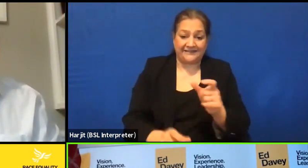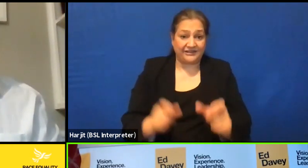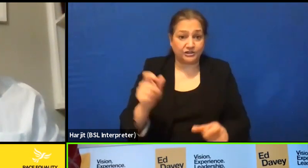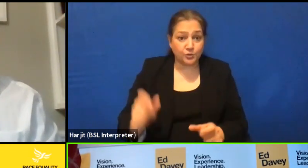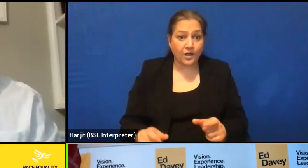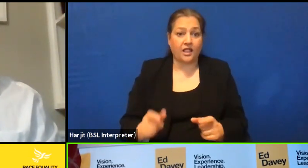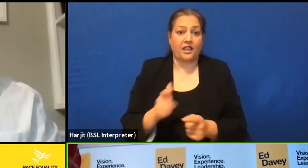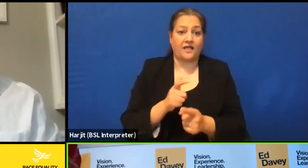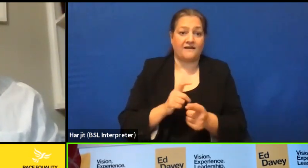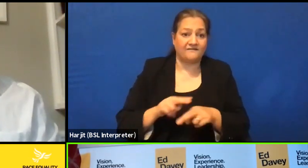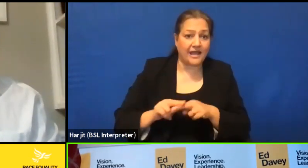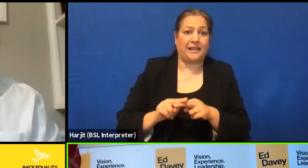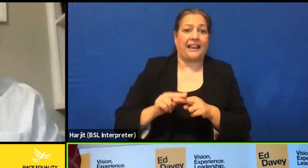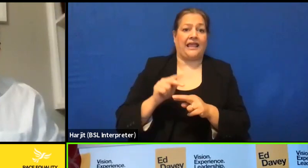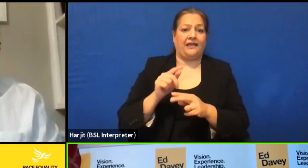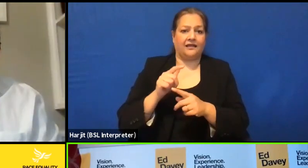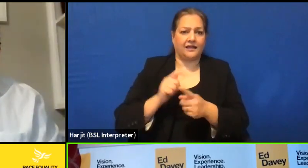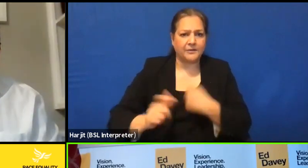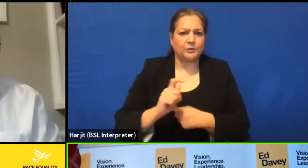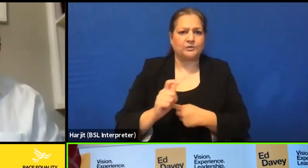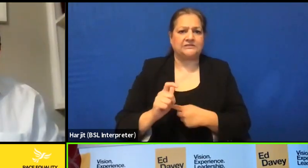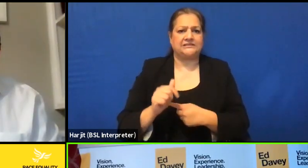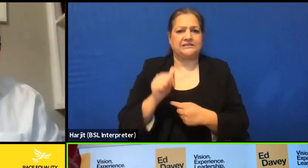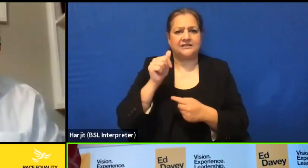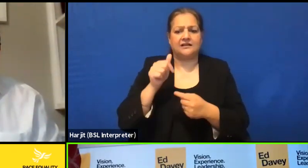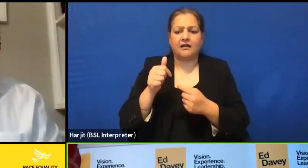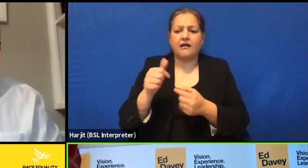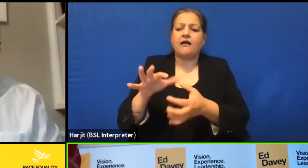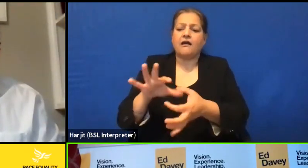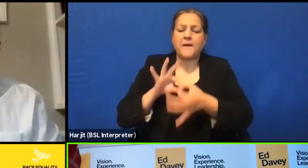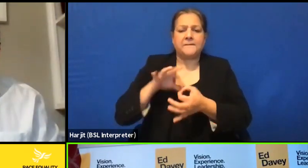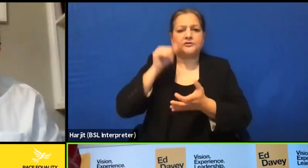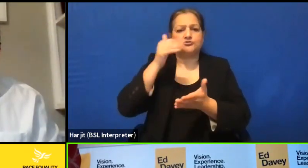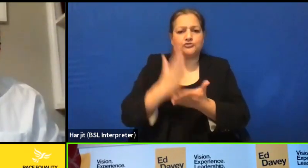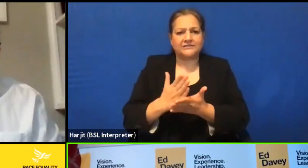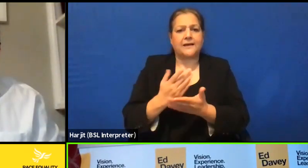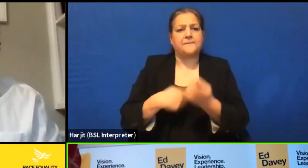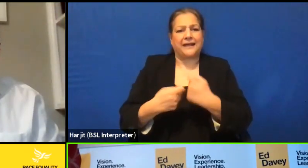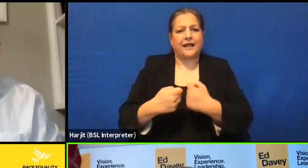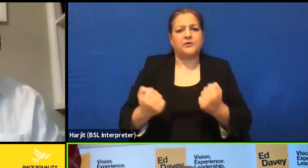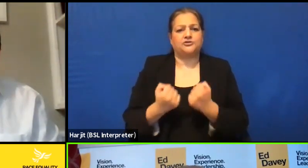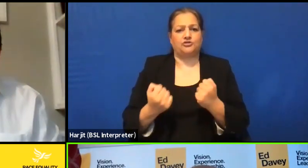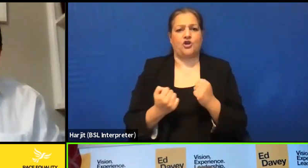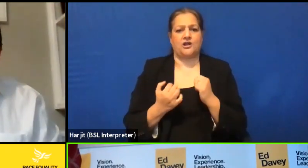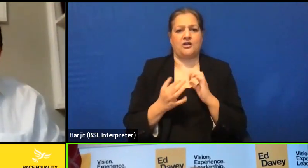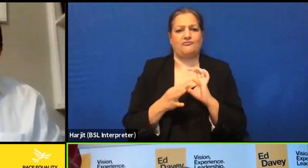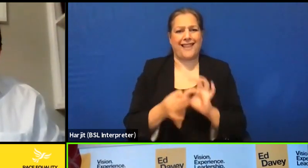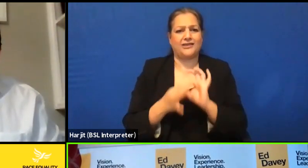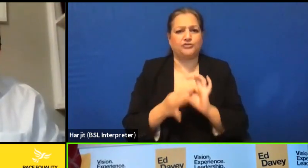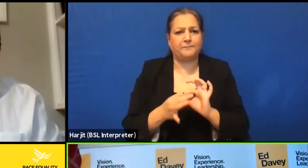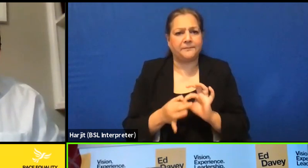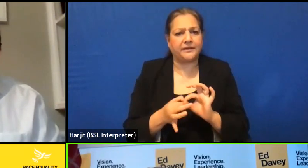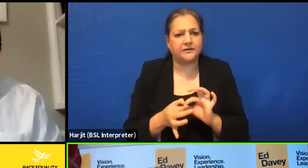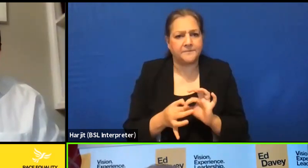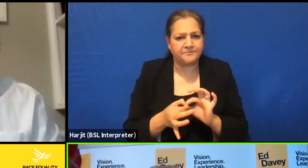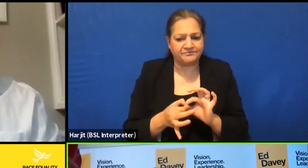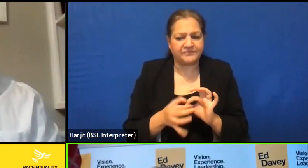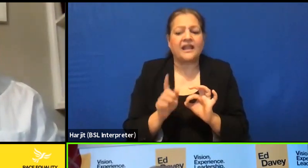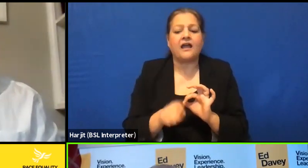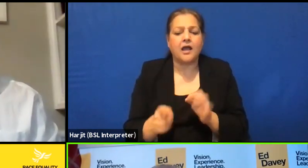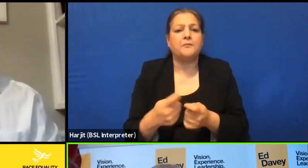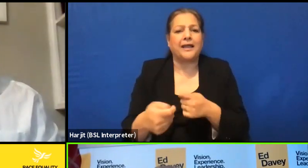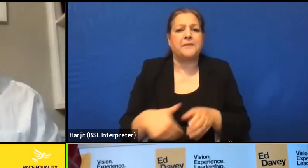And that trust builds up into a really strong relationship. And from that strong relationship, you get members, you get councillors, you